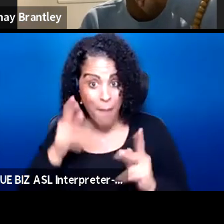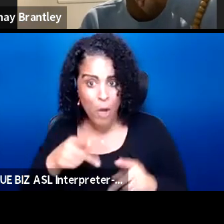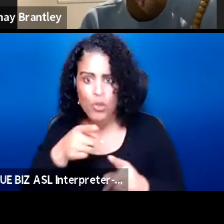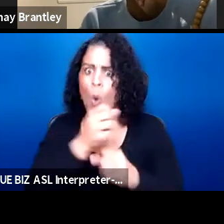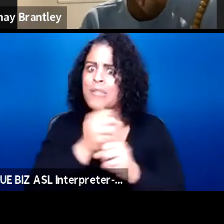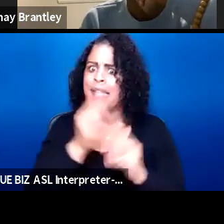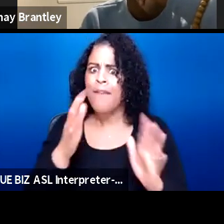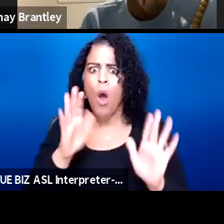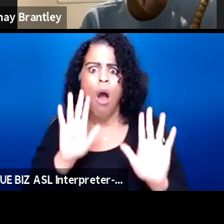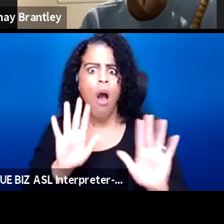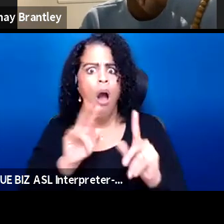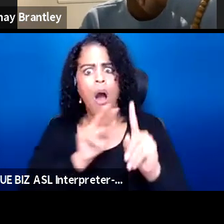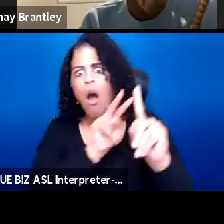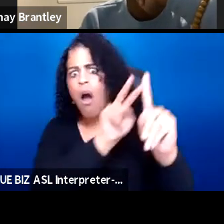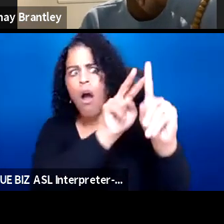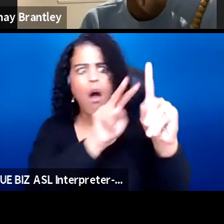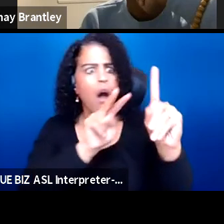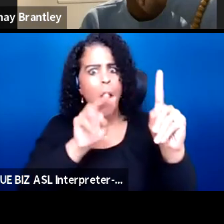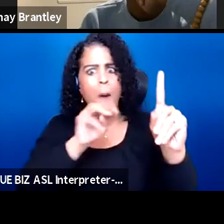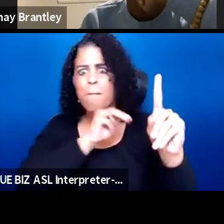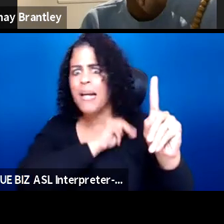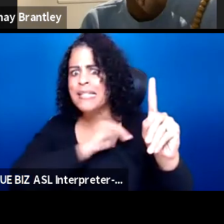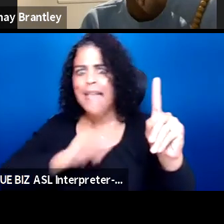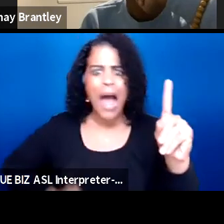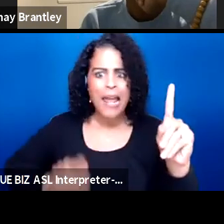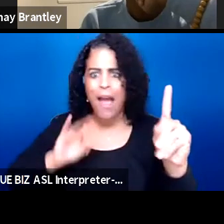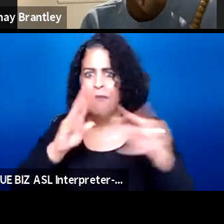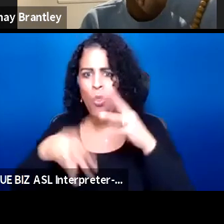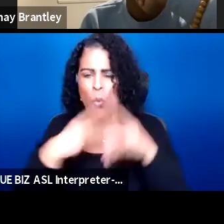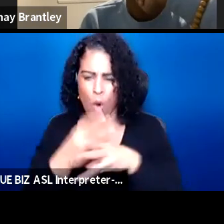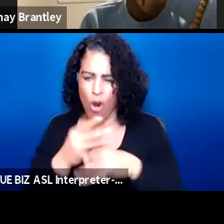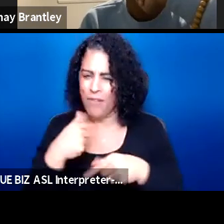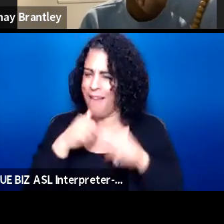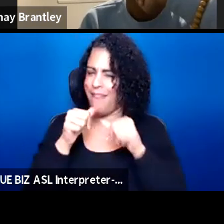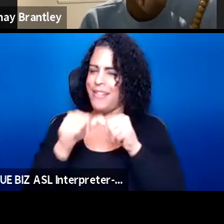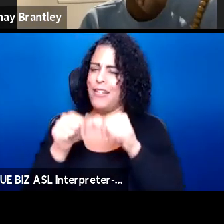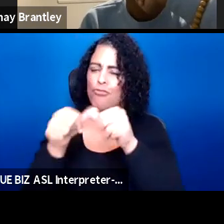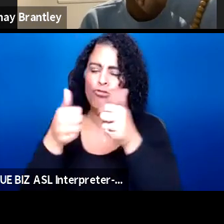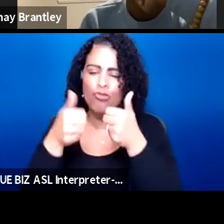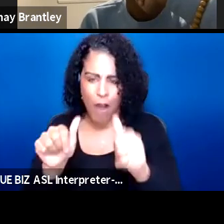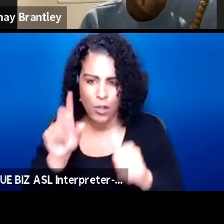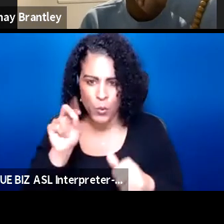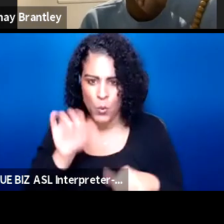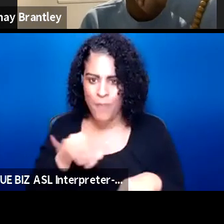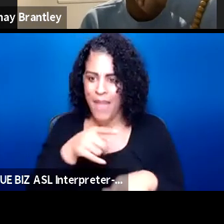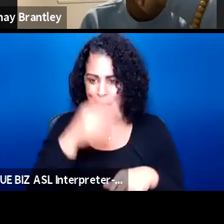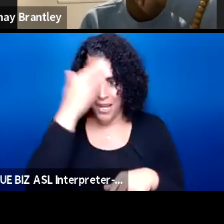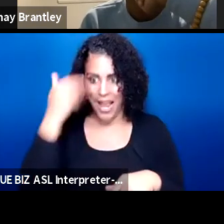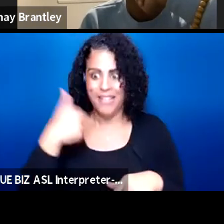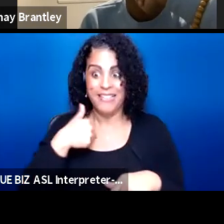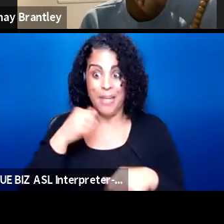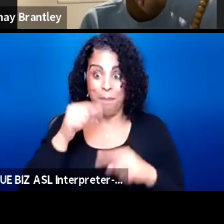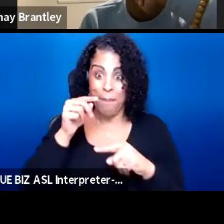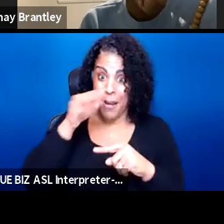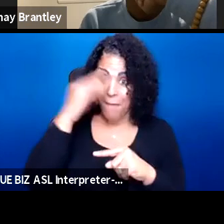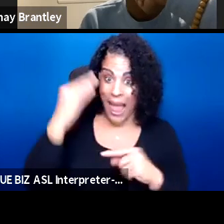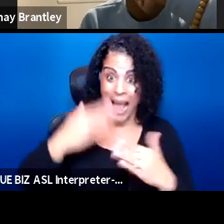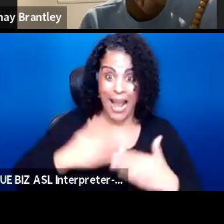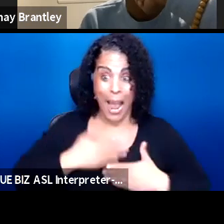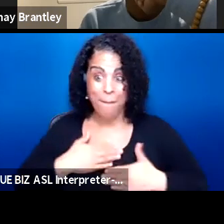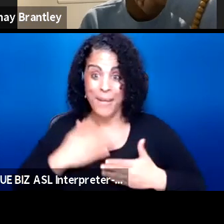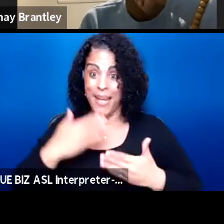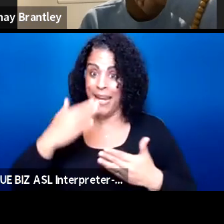and messiah of the world. And so I think like that's just something that I continuously try to do, because I think like being Black and happy and Black